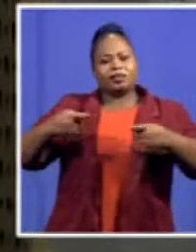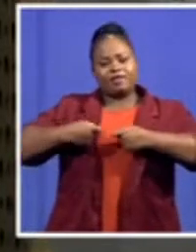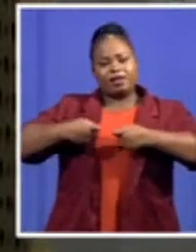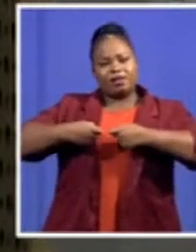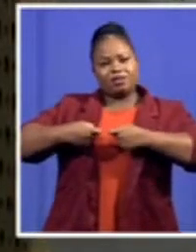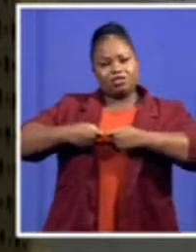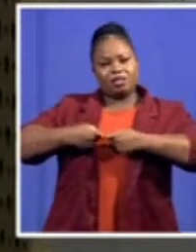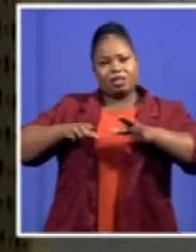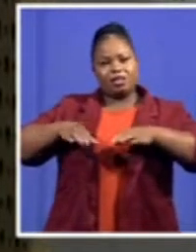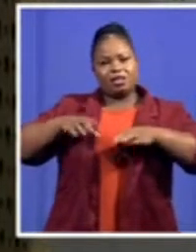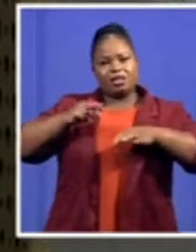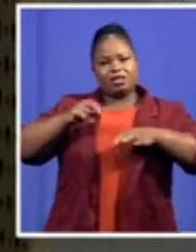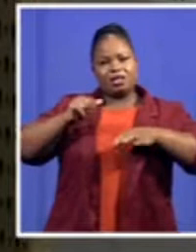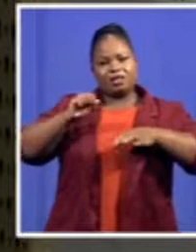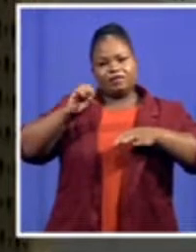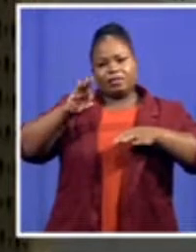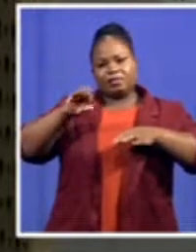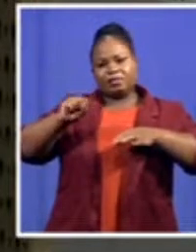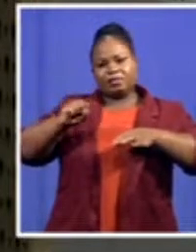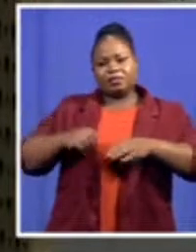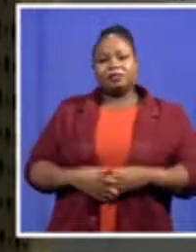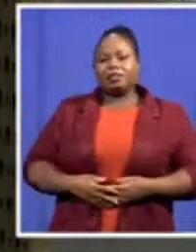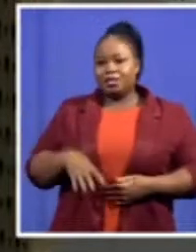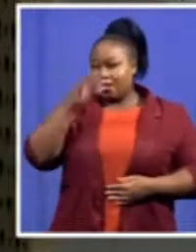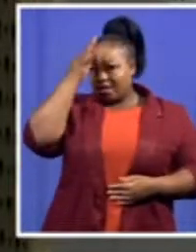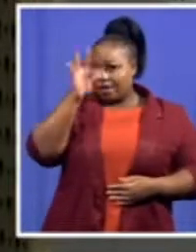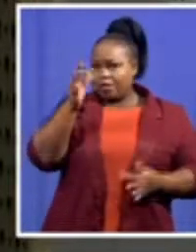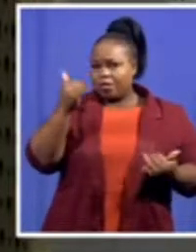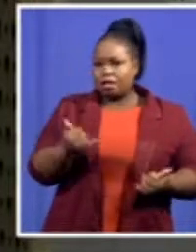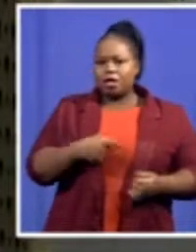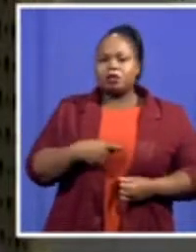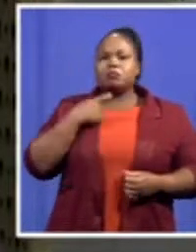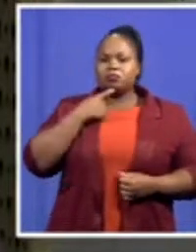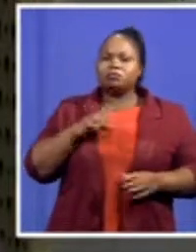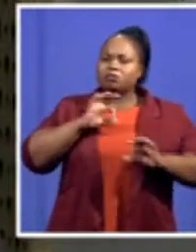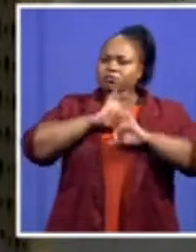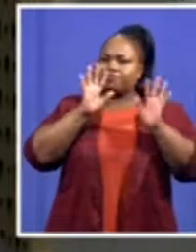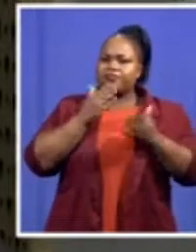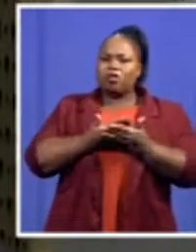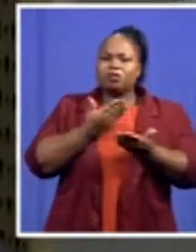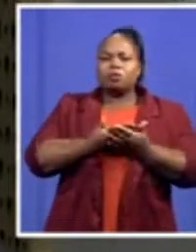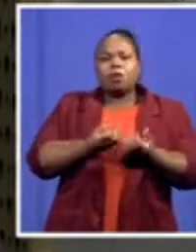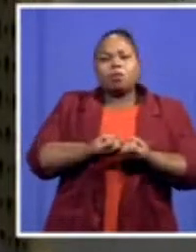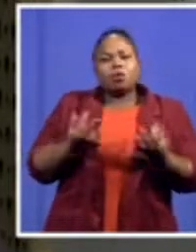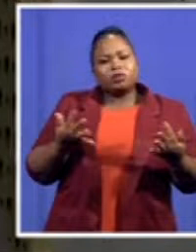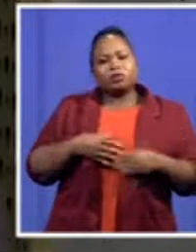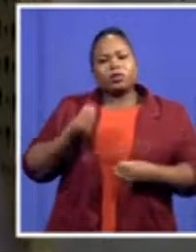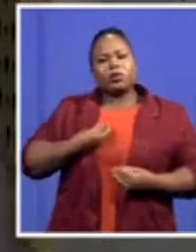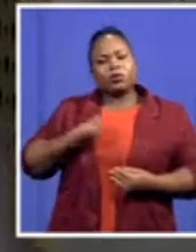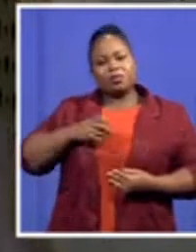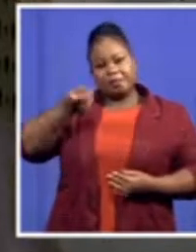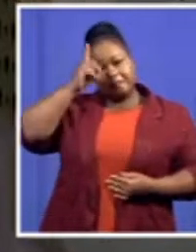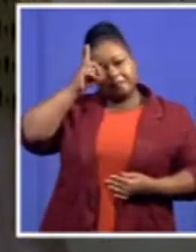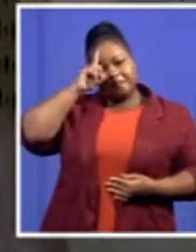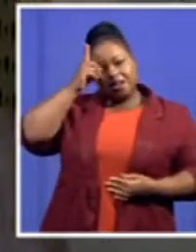scheme, NSFAS, government has made it possible for the vast majority of the black poor youth to access